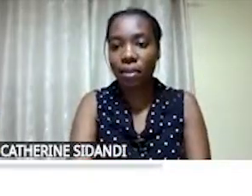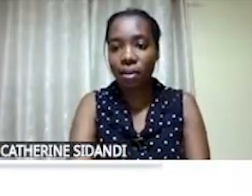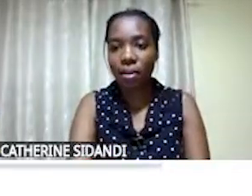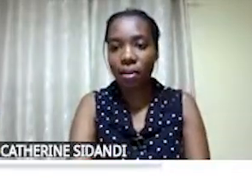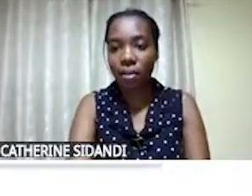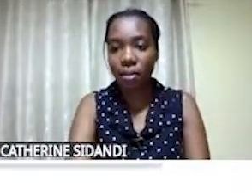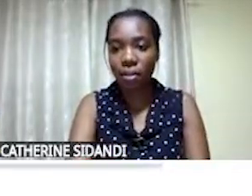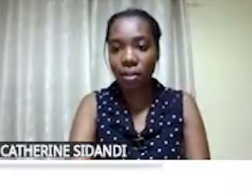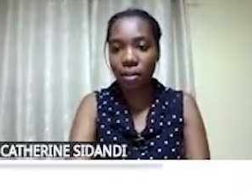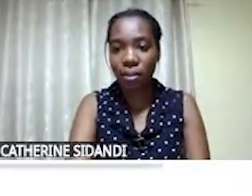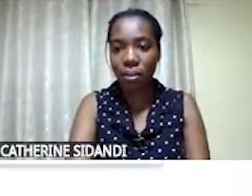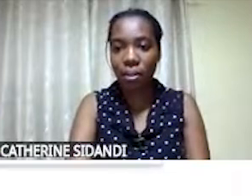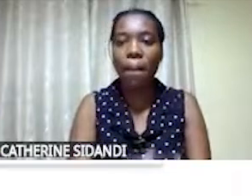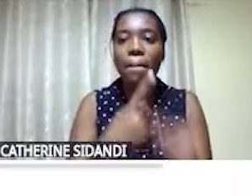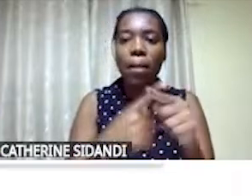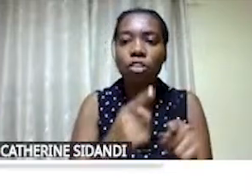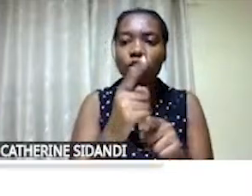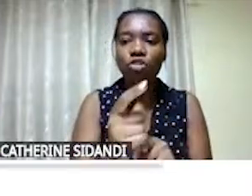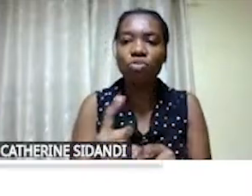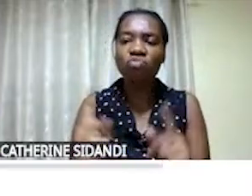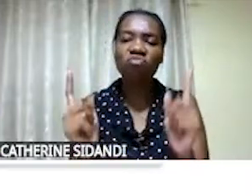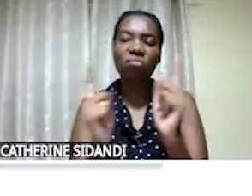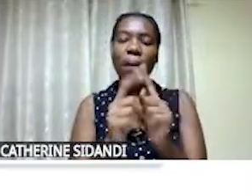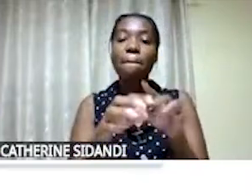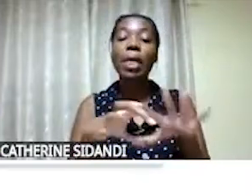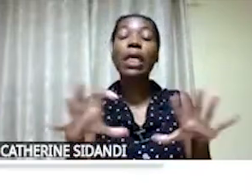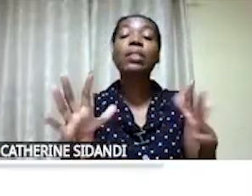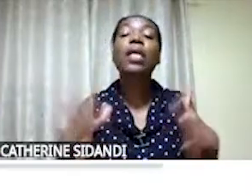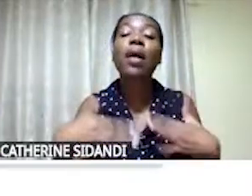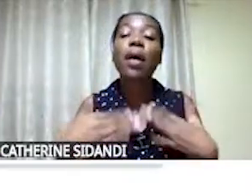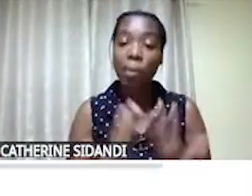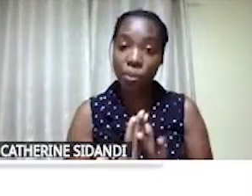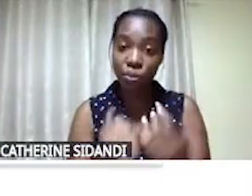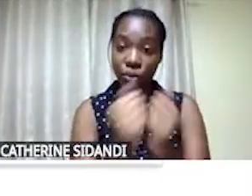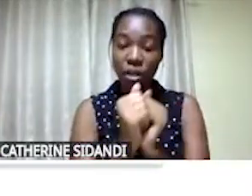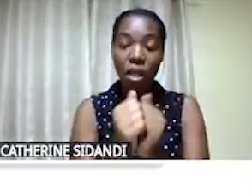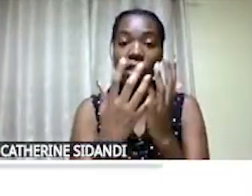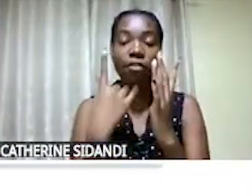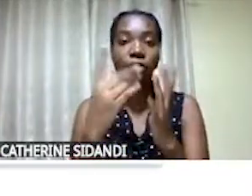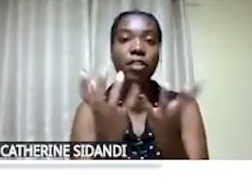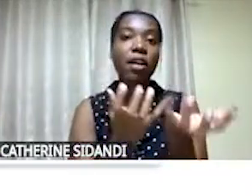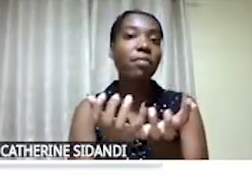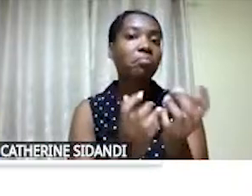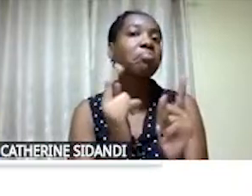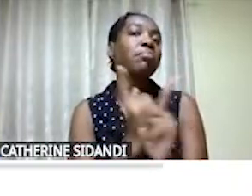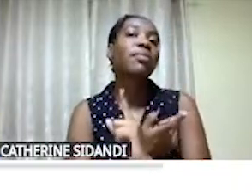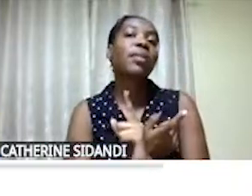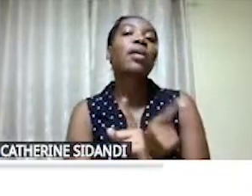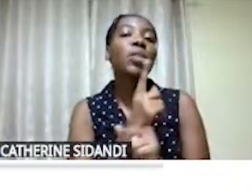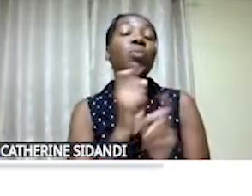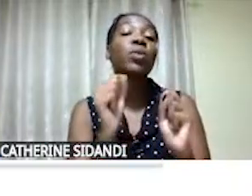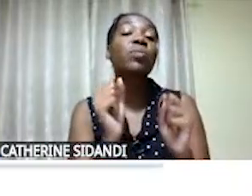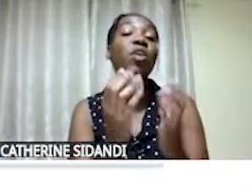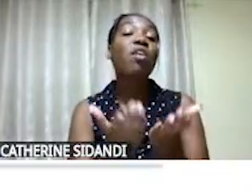you approach the market with the products or the services is what is different. So you might be offering the same thing,